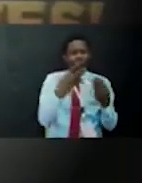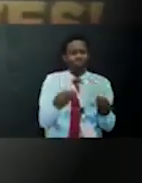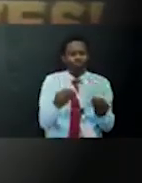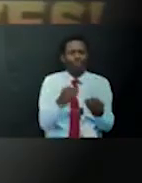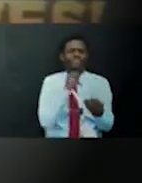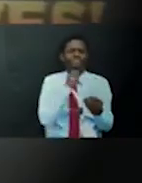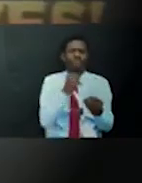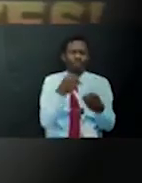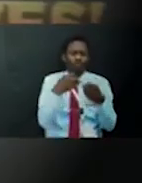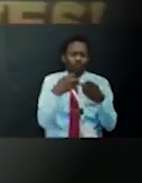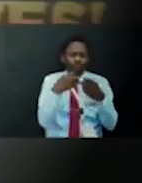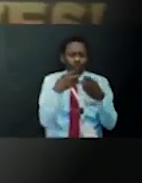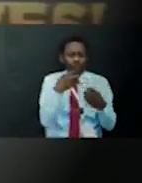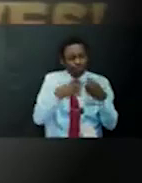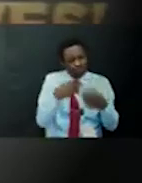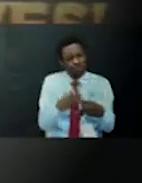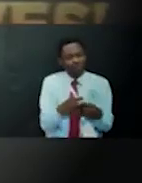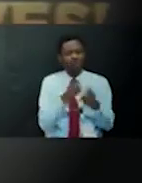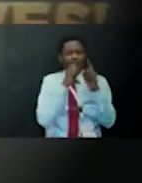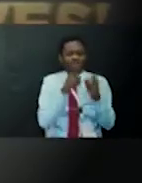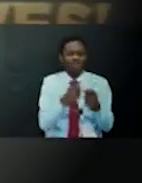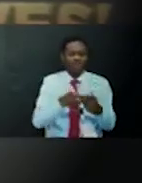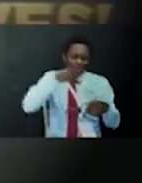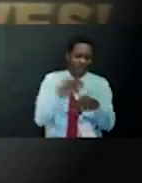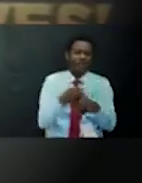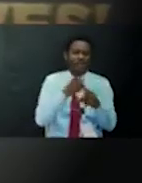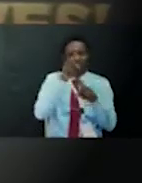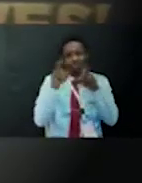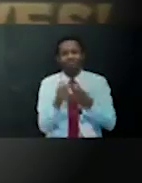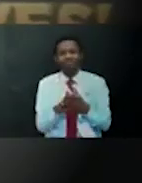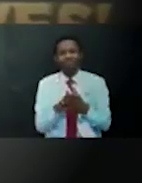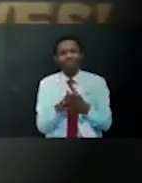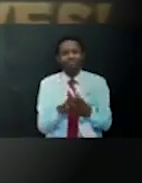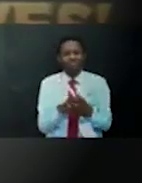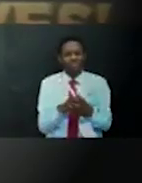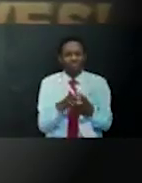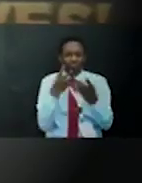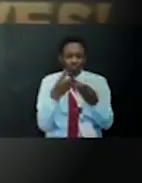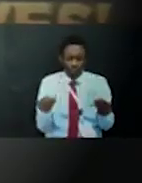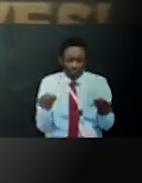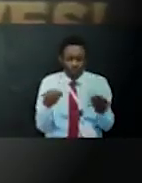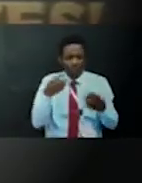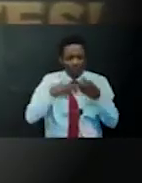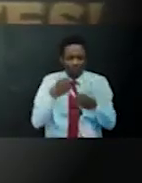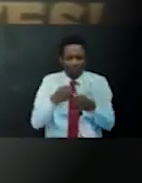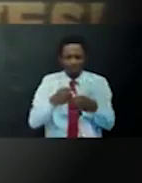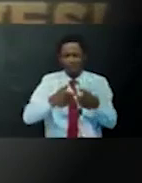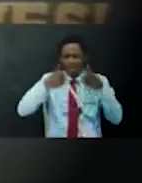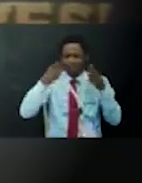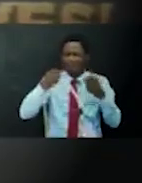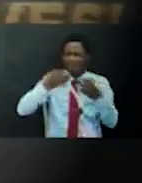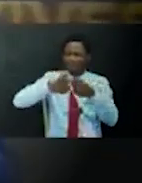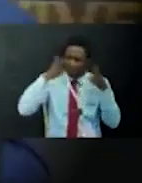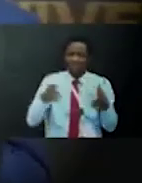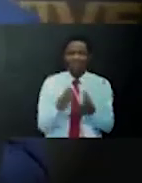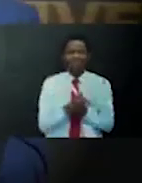answer tough questions and solve unimaginable problems. Because if